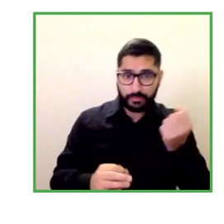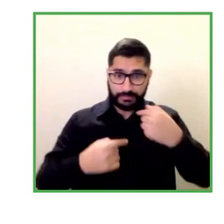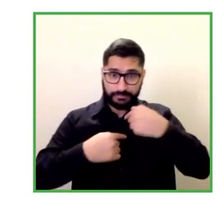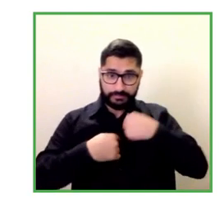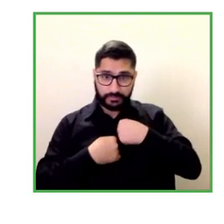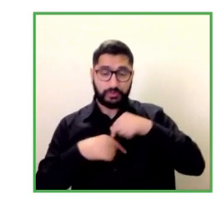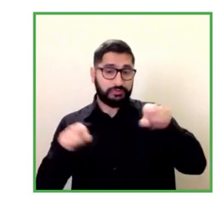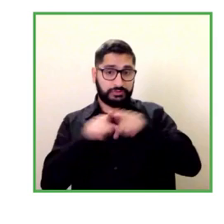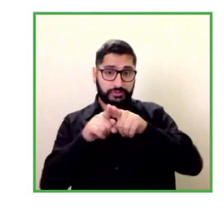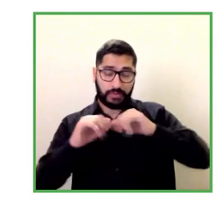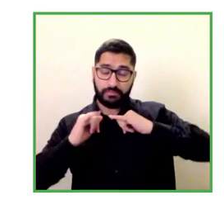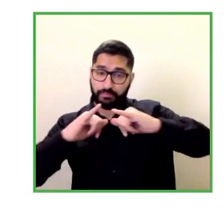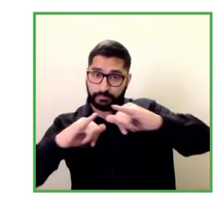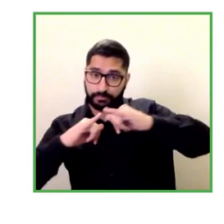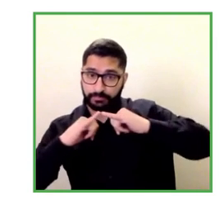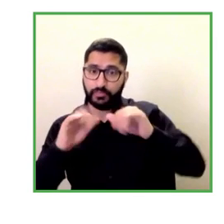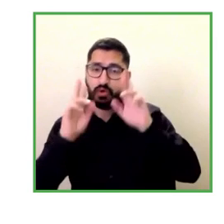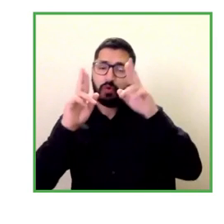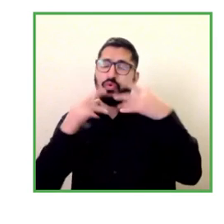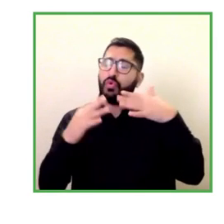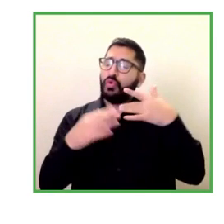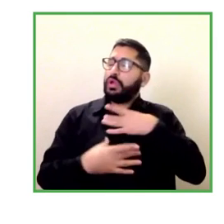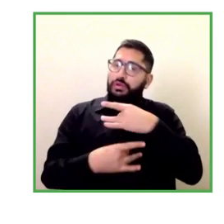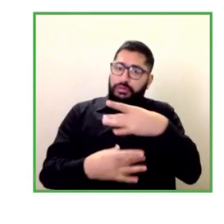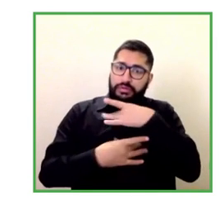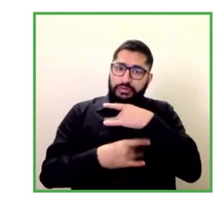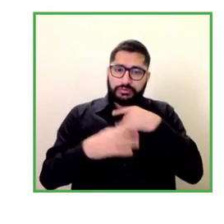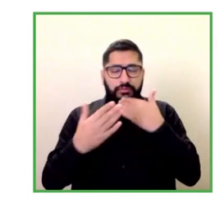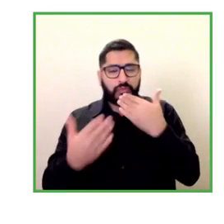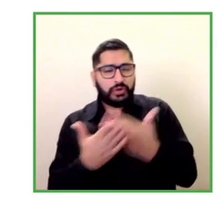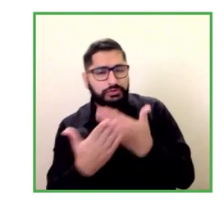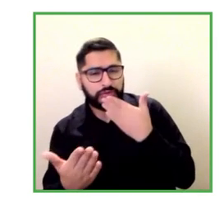did. It was very enriching in my opinion. So thank you so